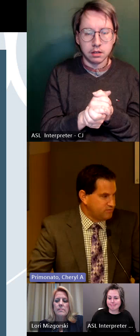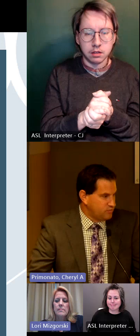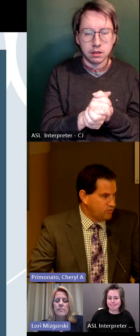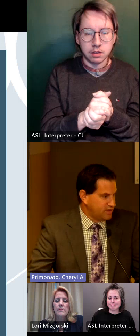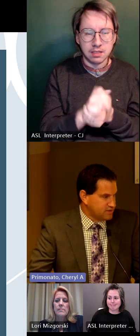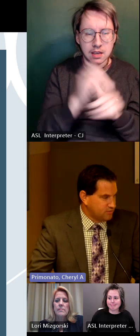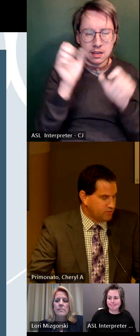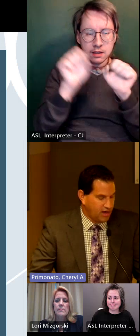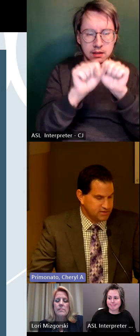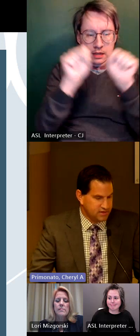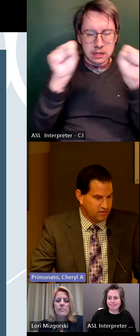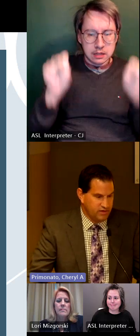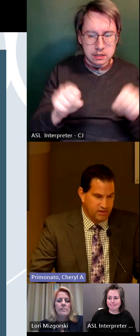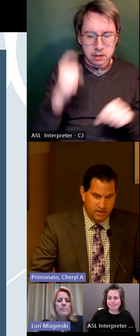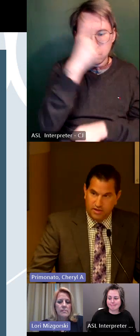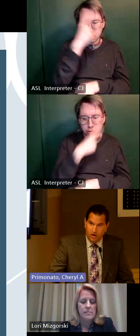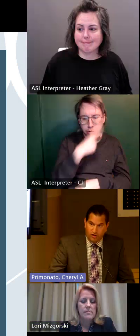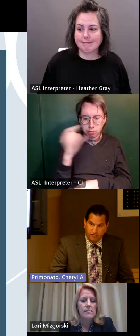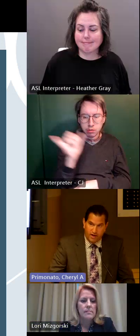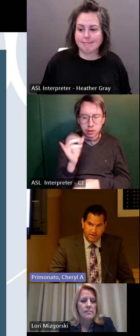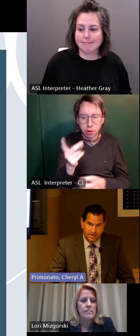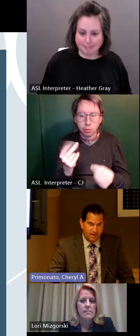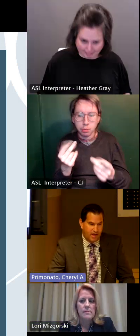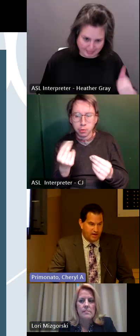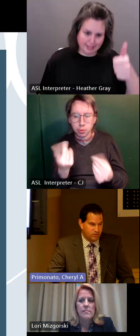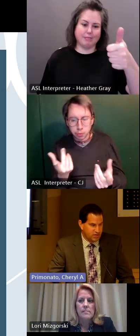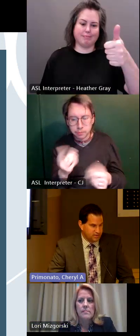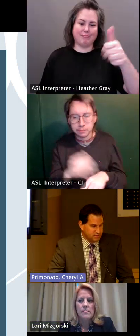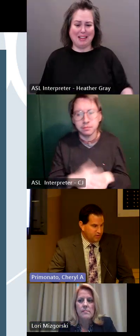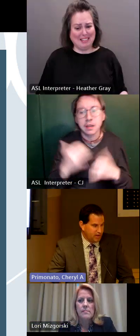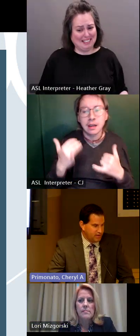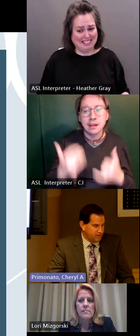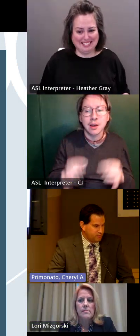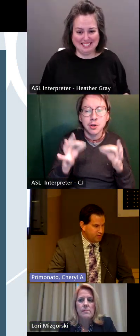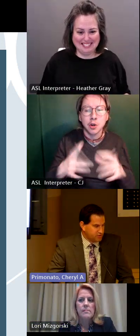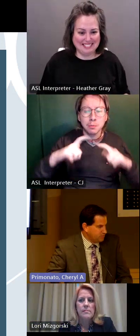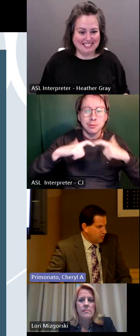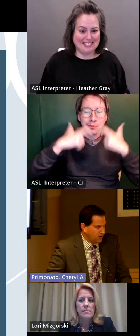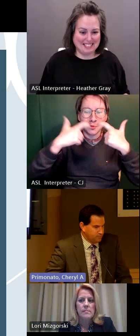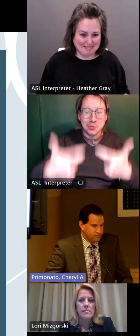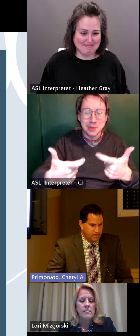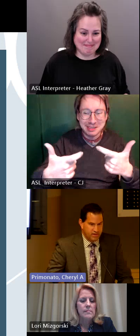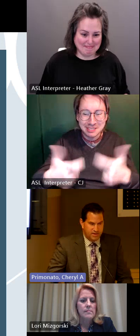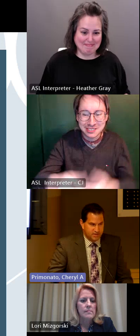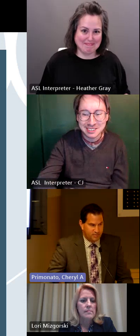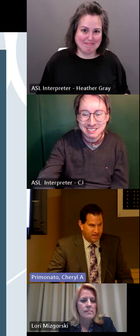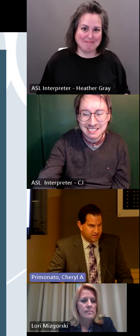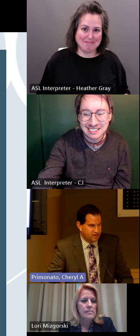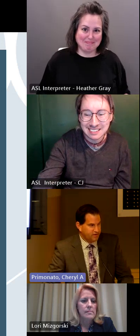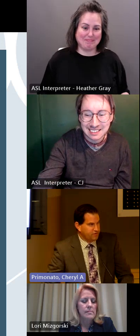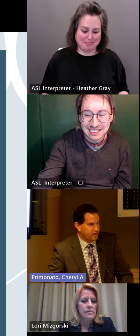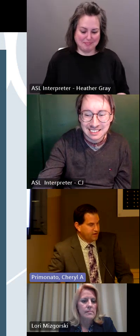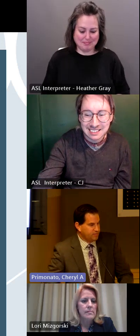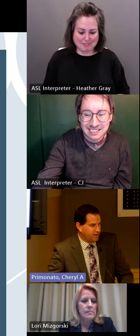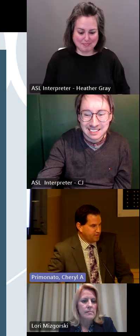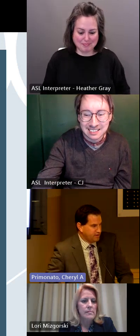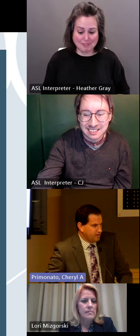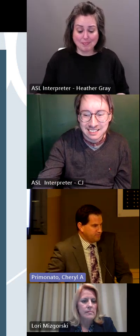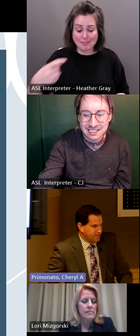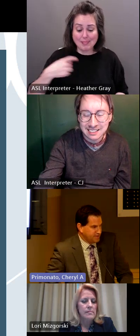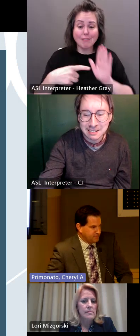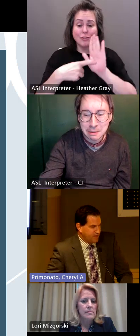system and what it's comprised of. The RFID tag, which I displayed in a picture at the bottom, is basically, if you